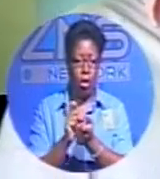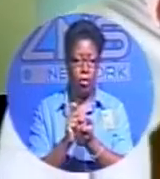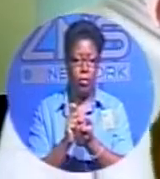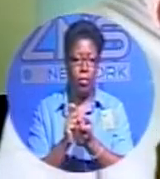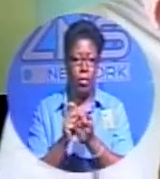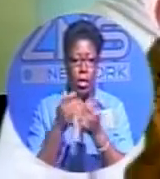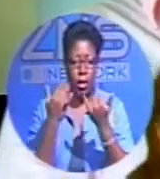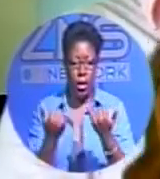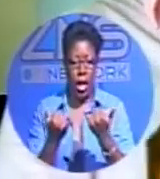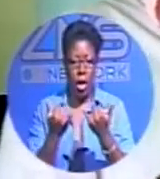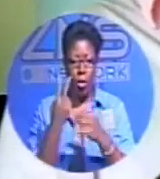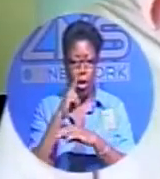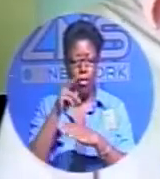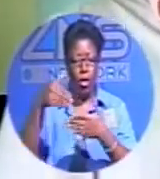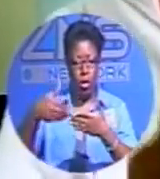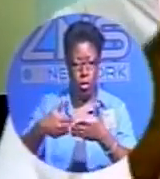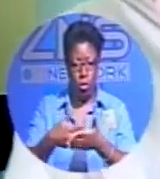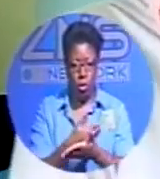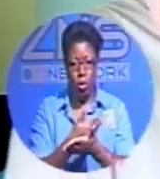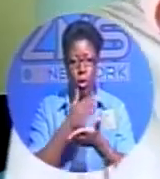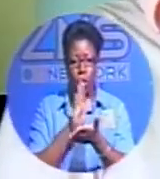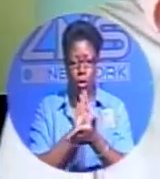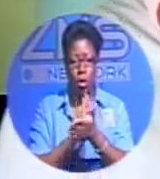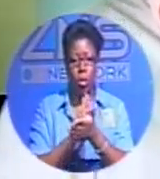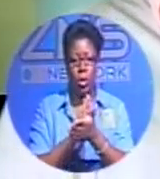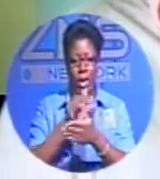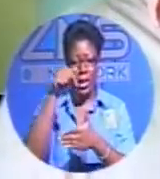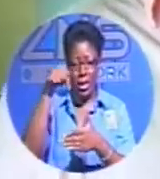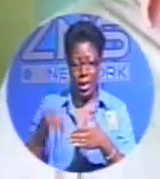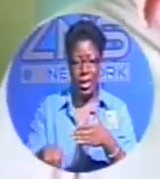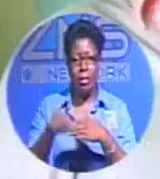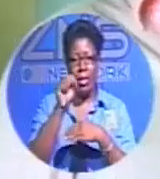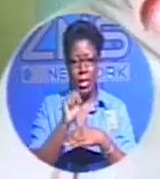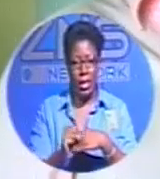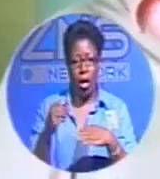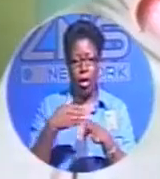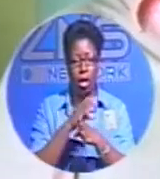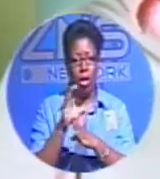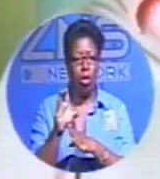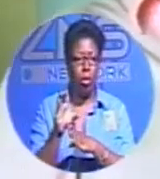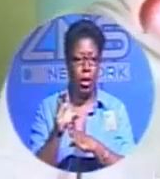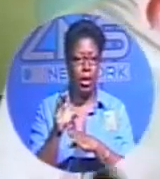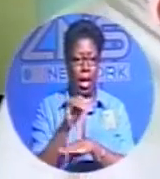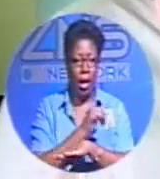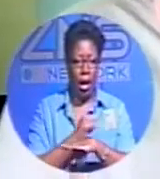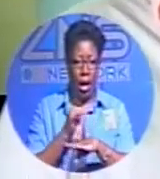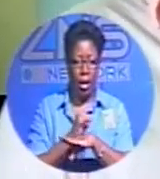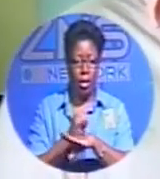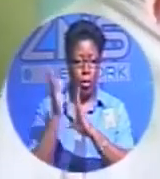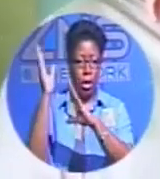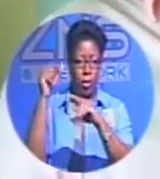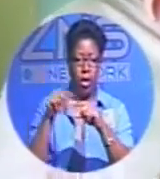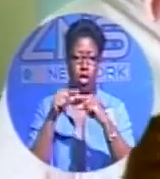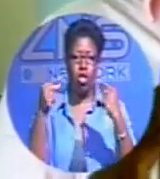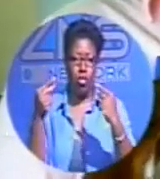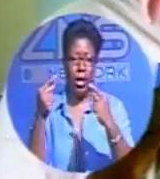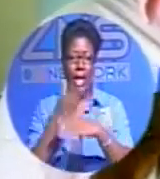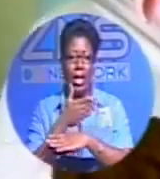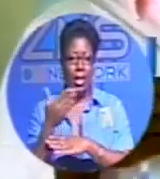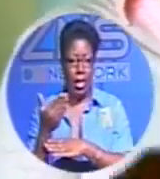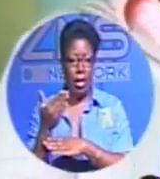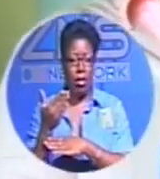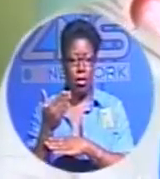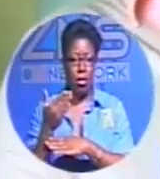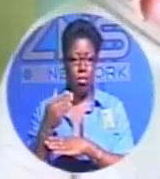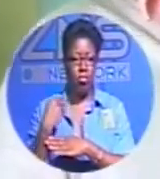to a brand new school in the Deep South in Crooked Island. And so we're expecting some great things. And we